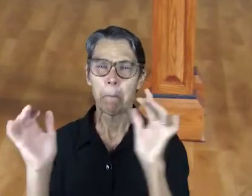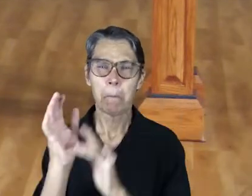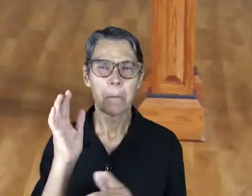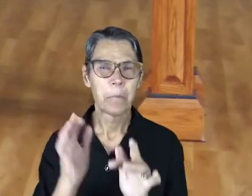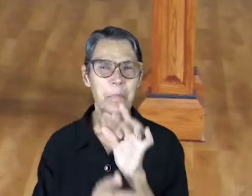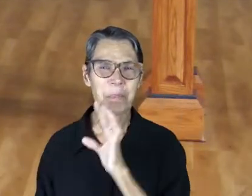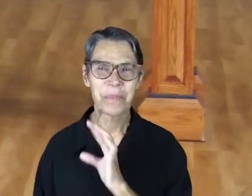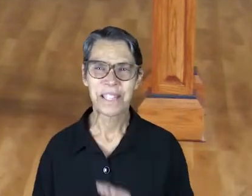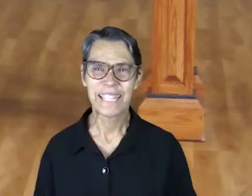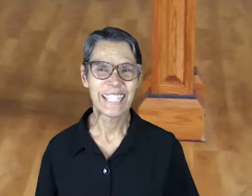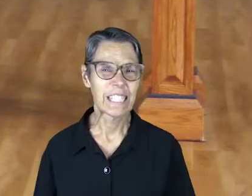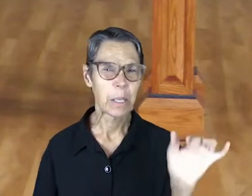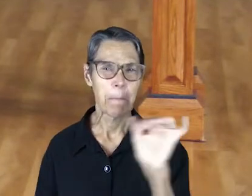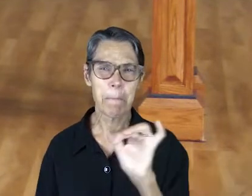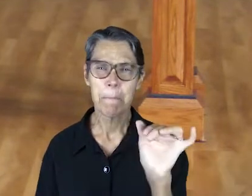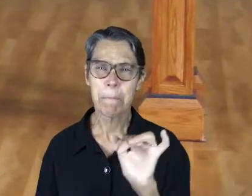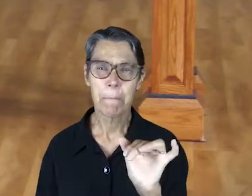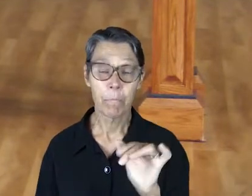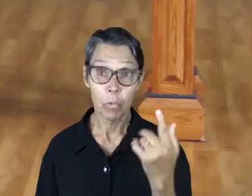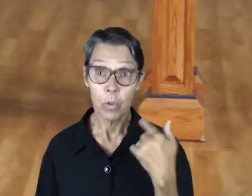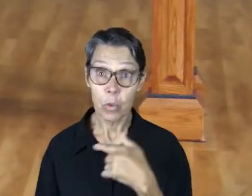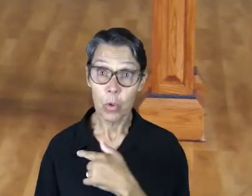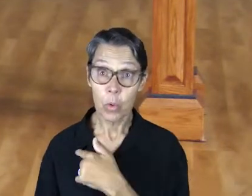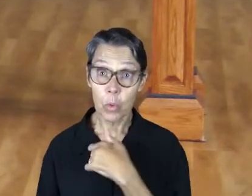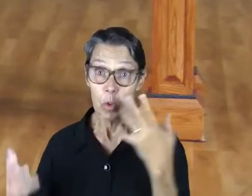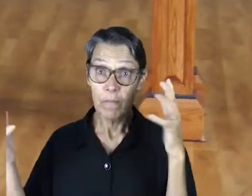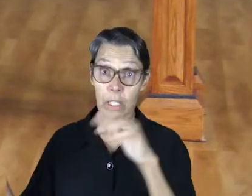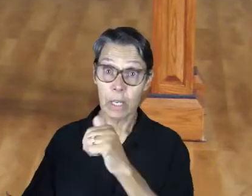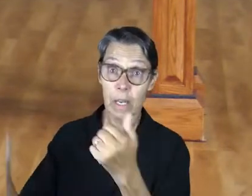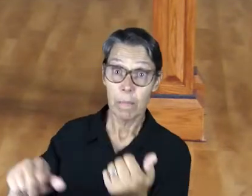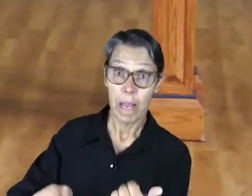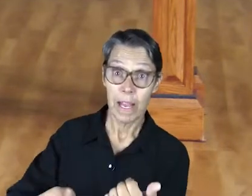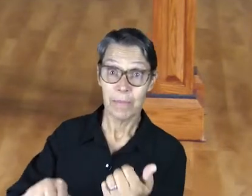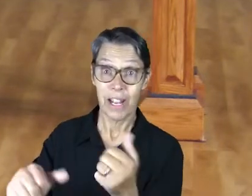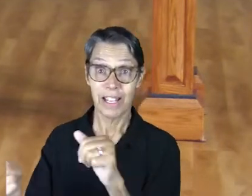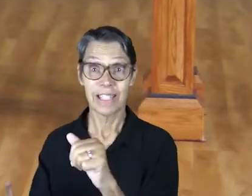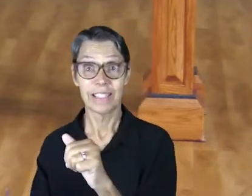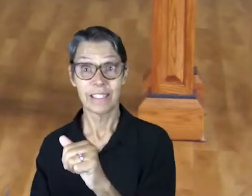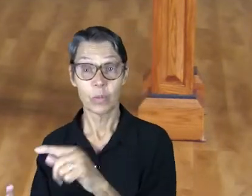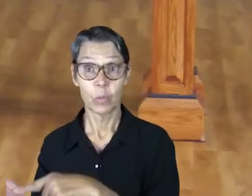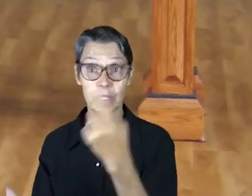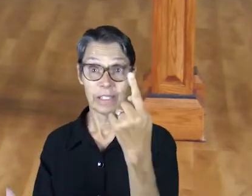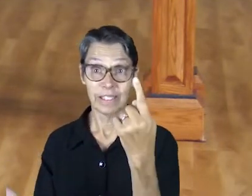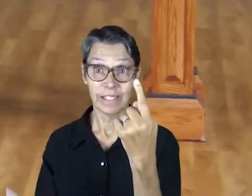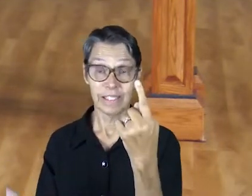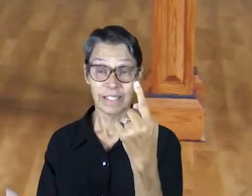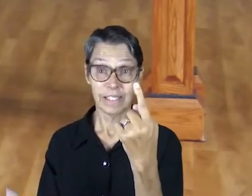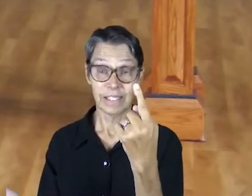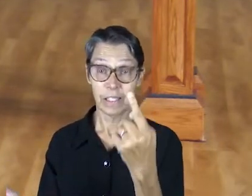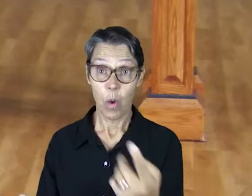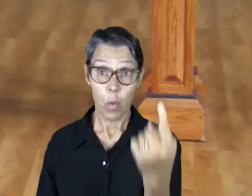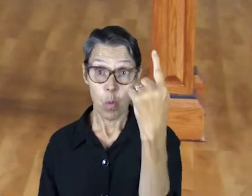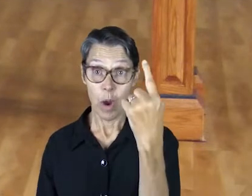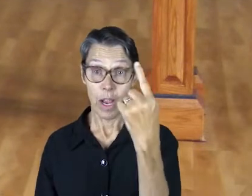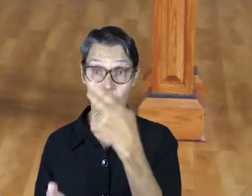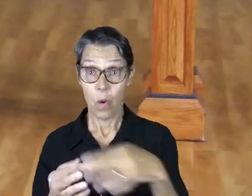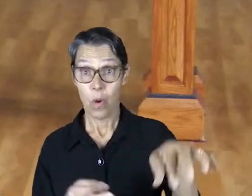For we were baptized by one baptism through one